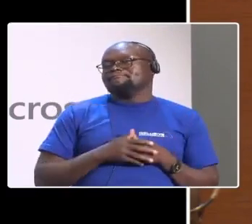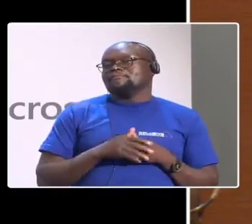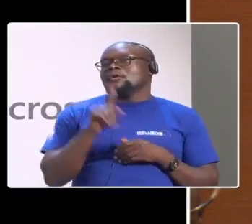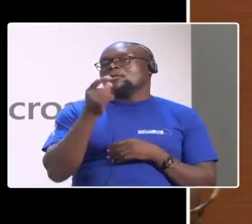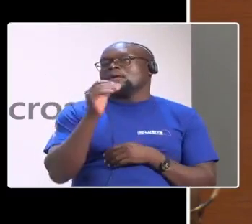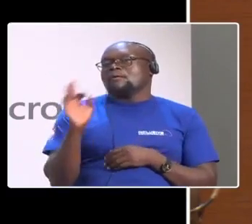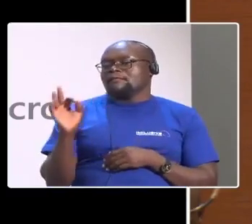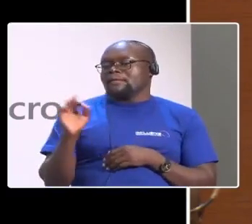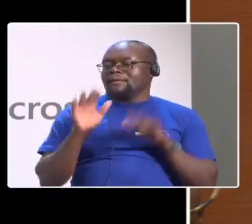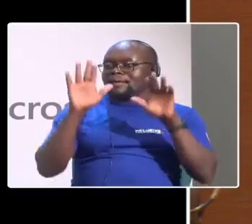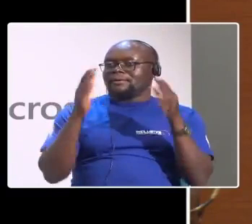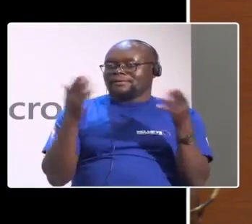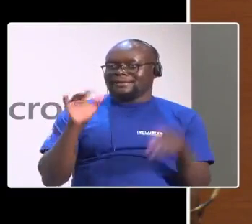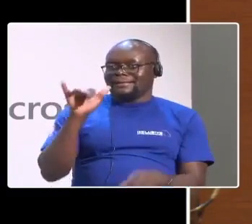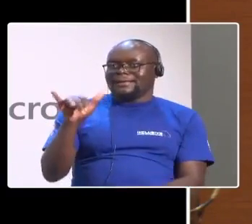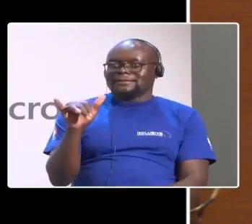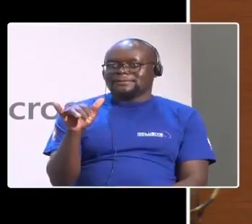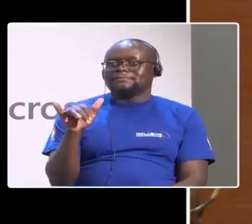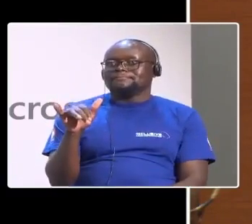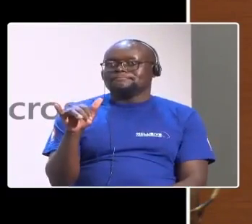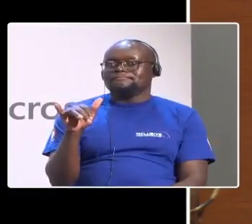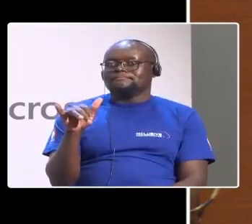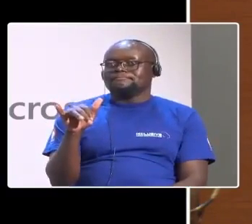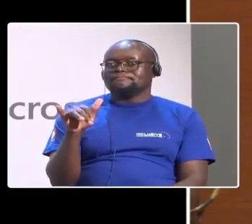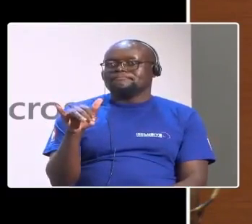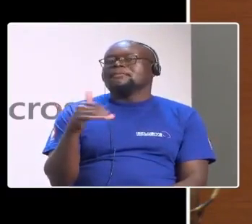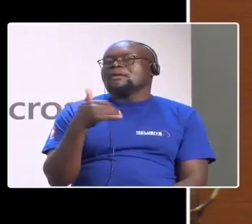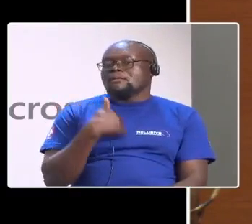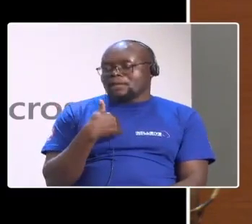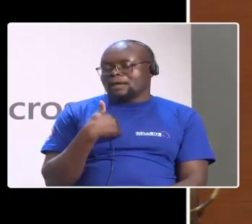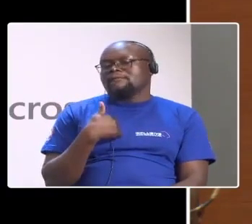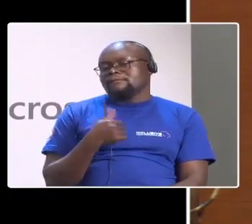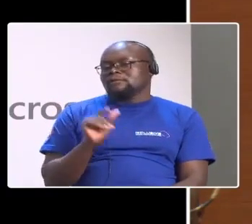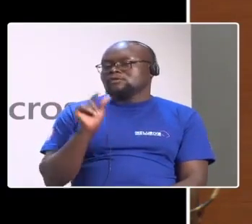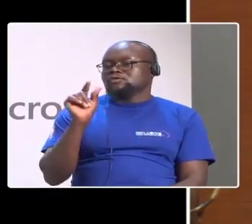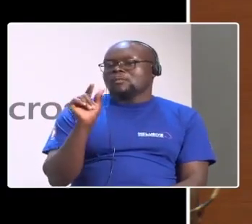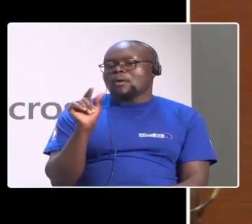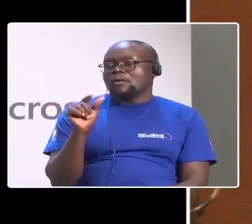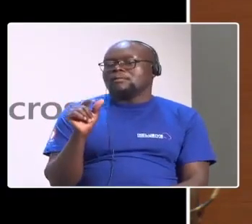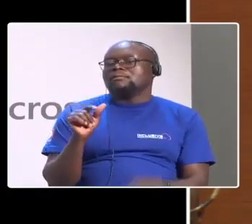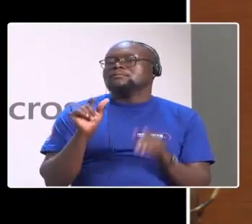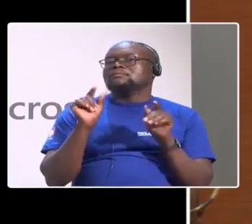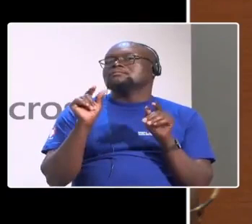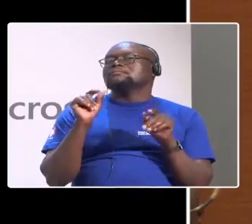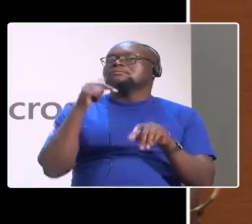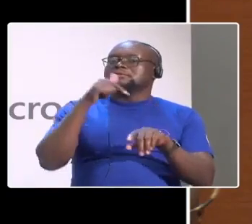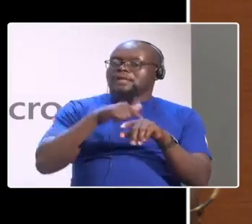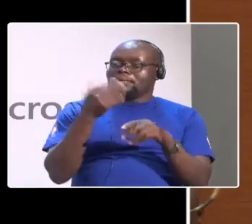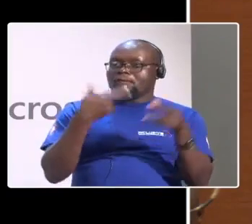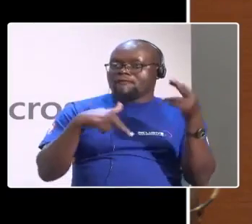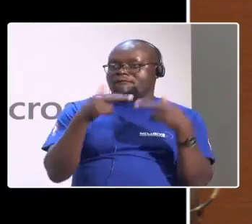of the important things, that you have a relatively small period of